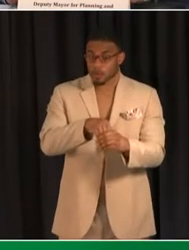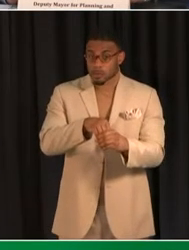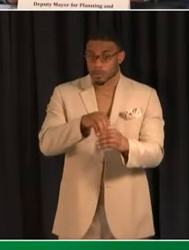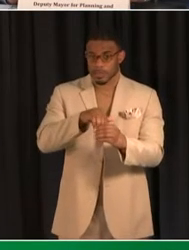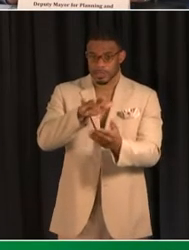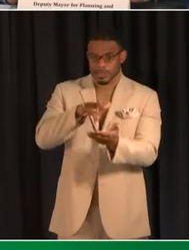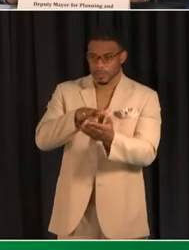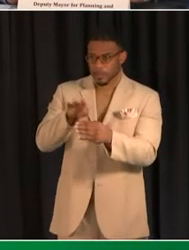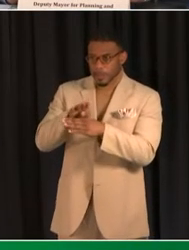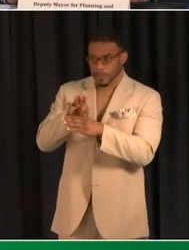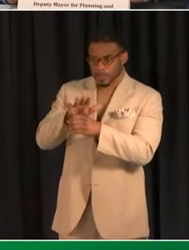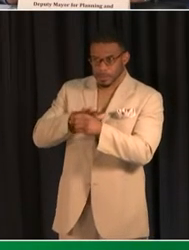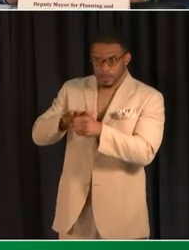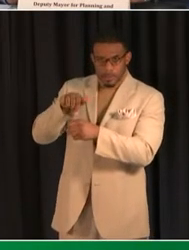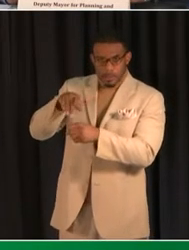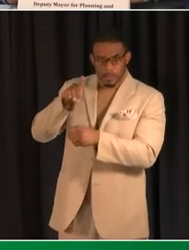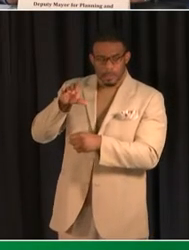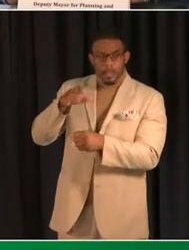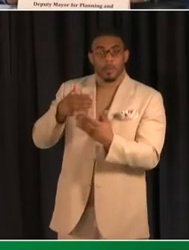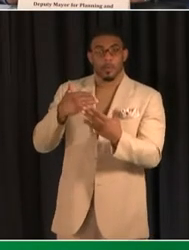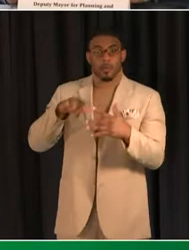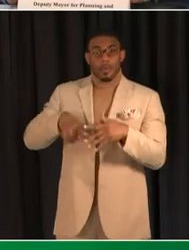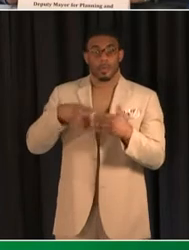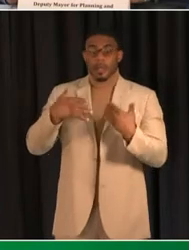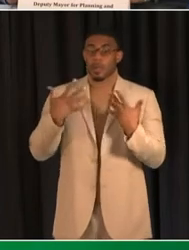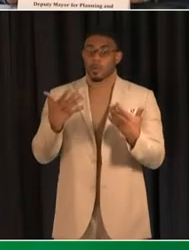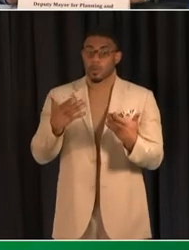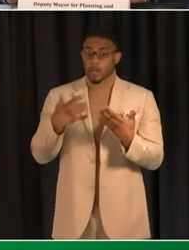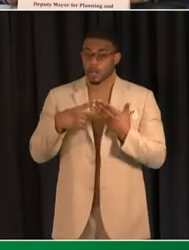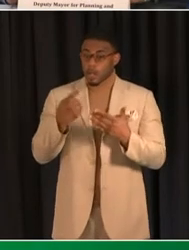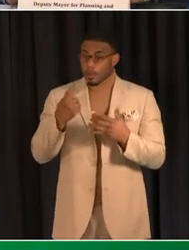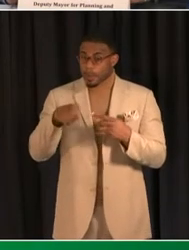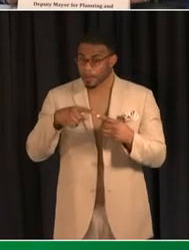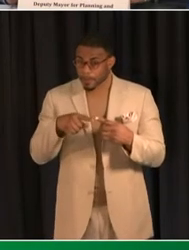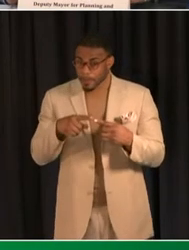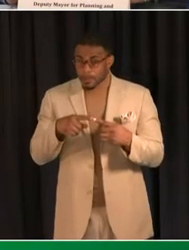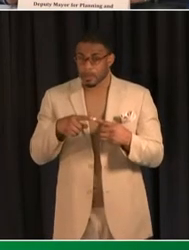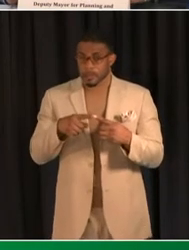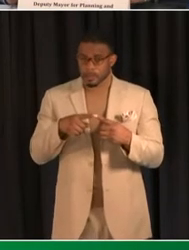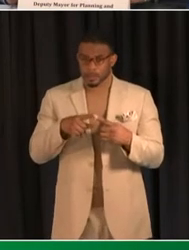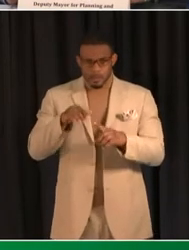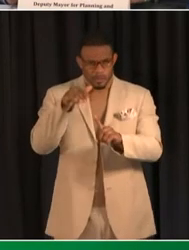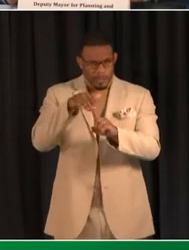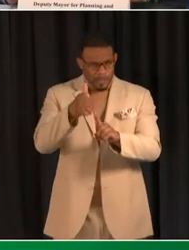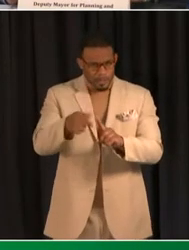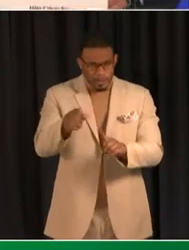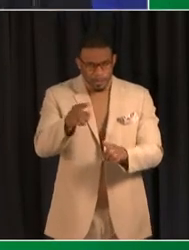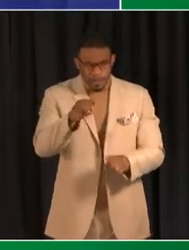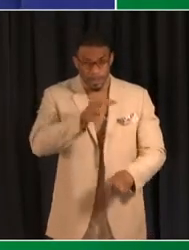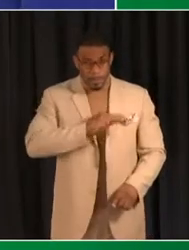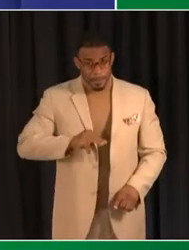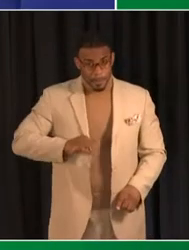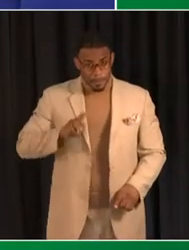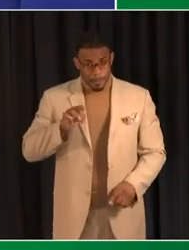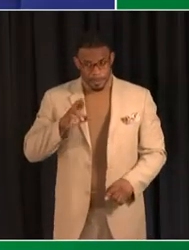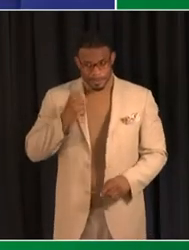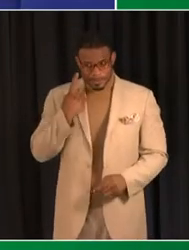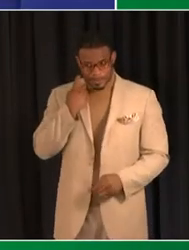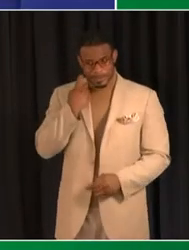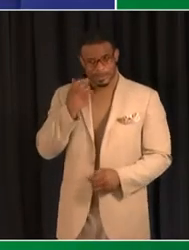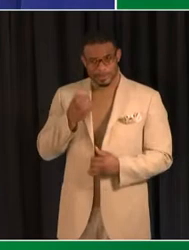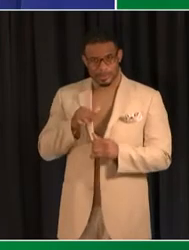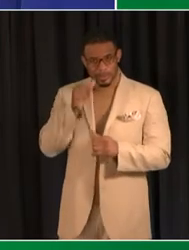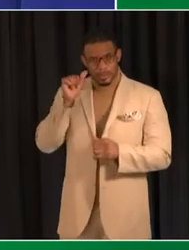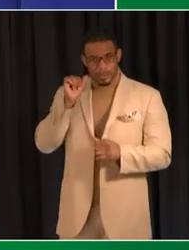including in the Central Business District. So before we begin, we wanted to talk a little bit about and remind everyone that Mayor Bowser